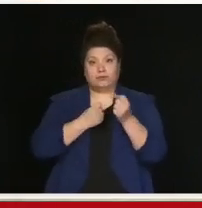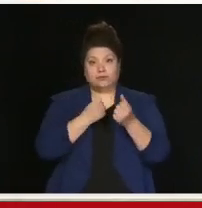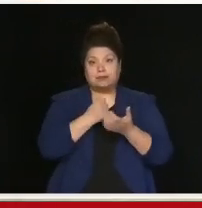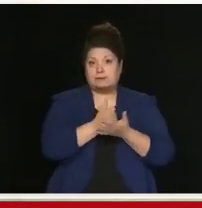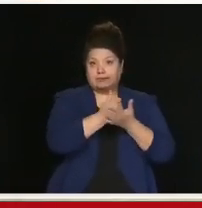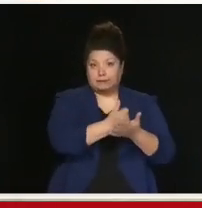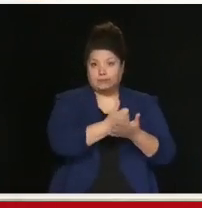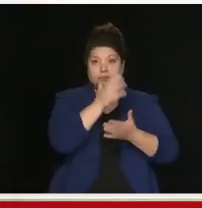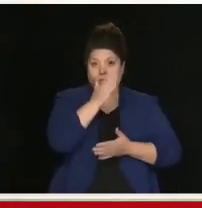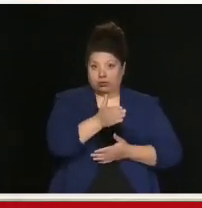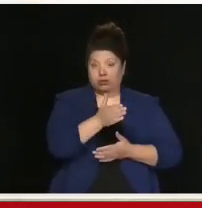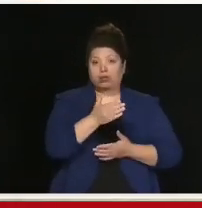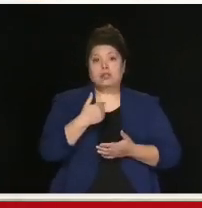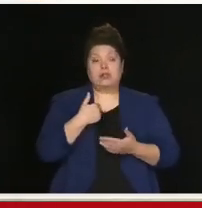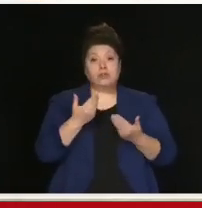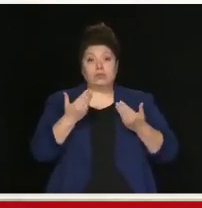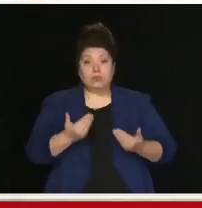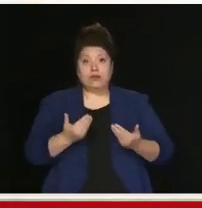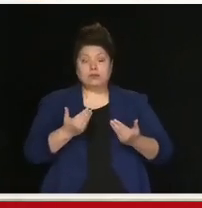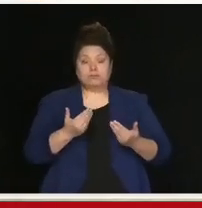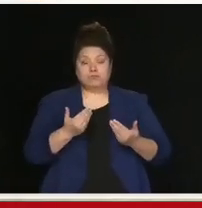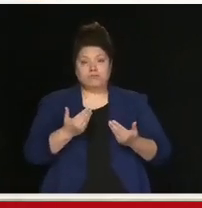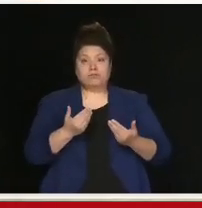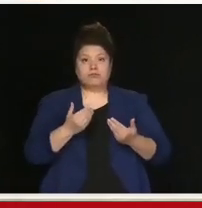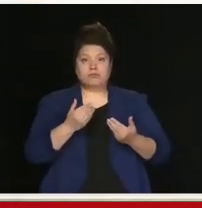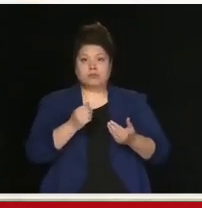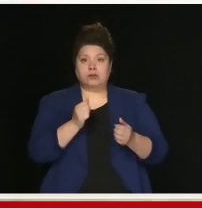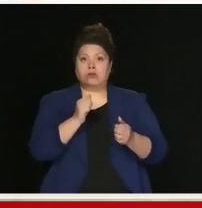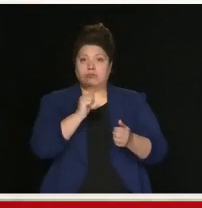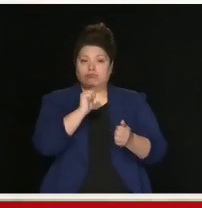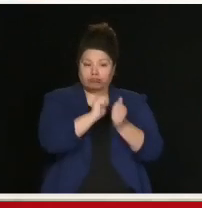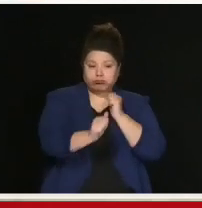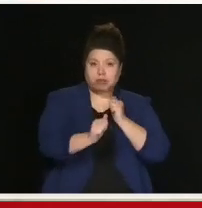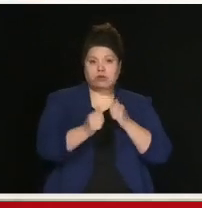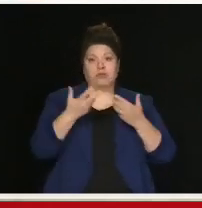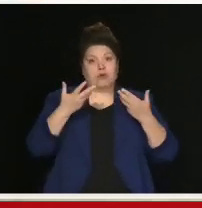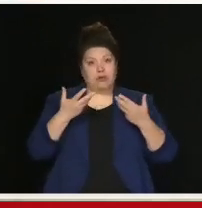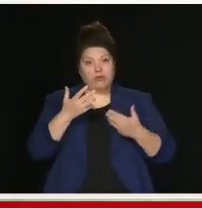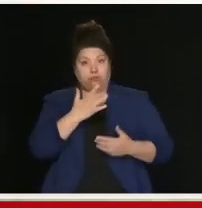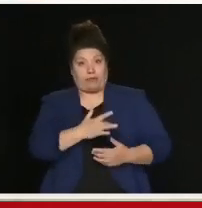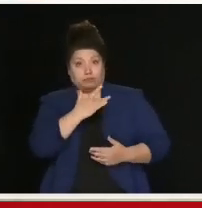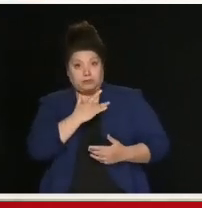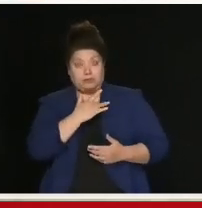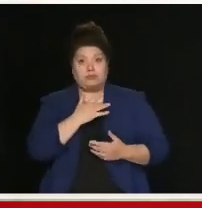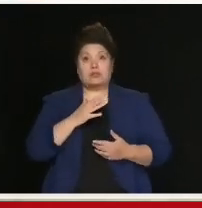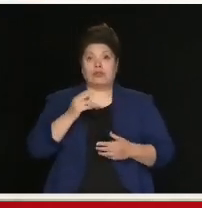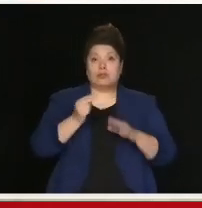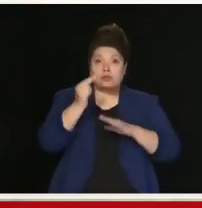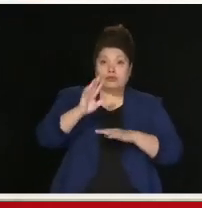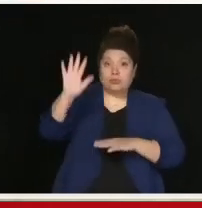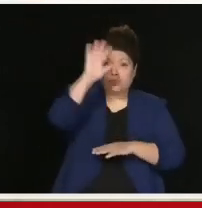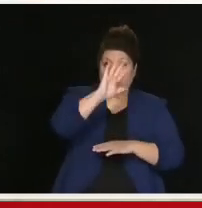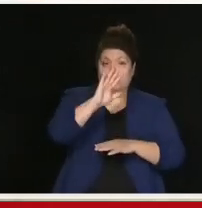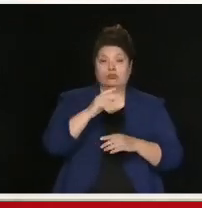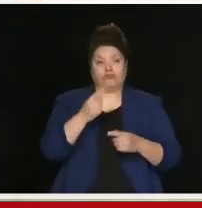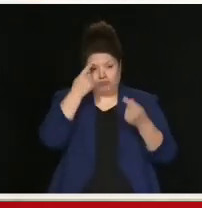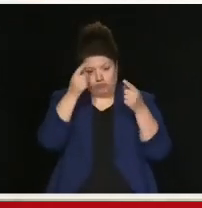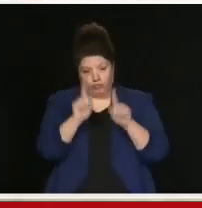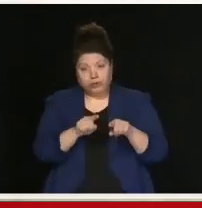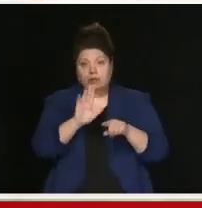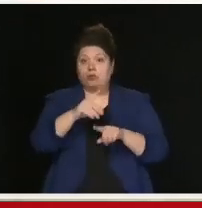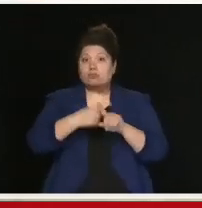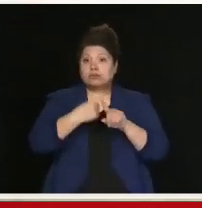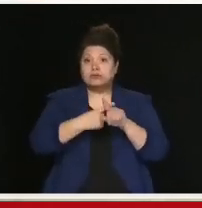today, I can confirm that we have concluded a deal with all the provinces and all the territories in order to lower by